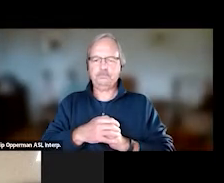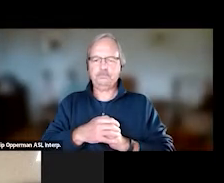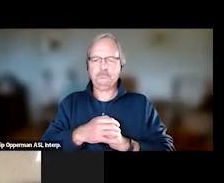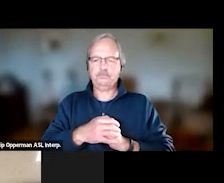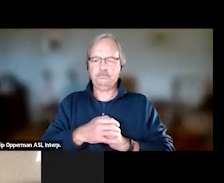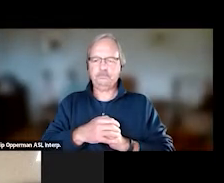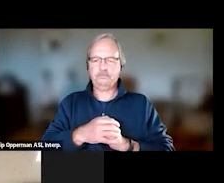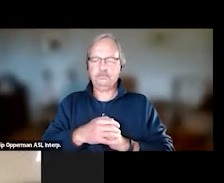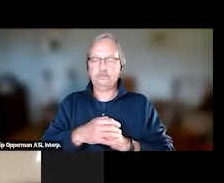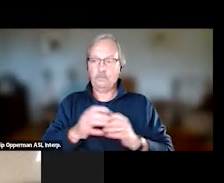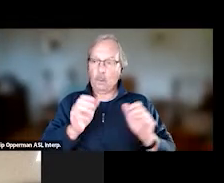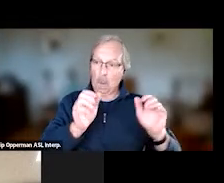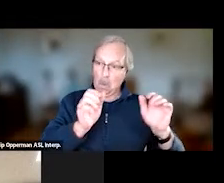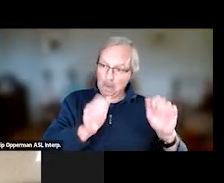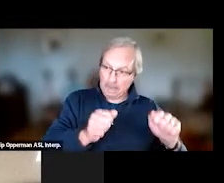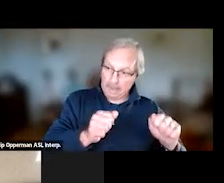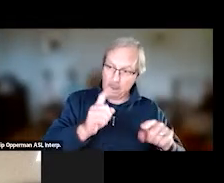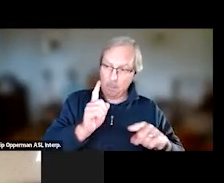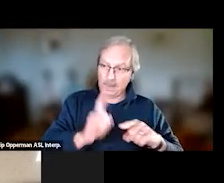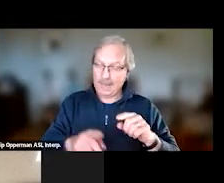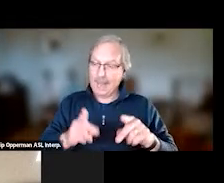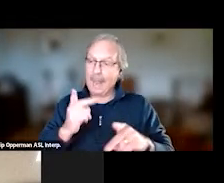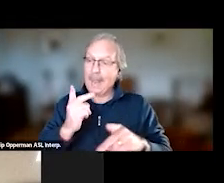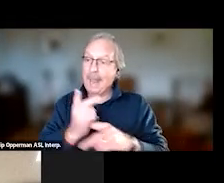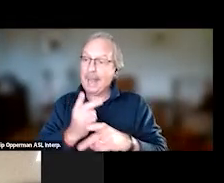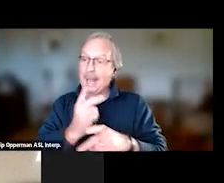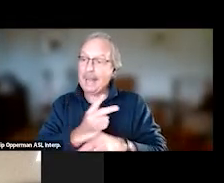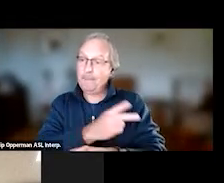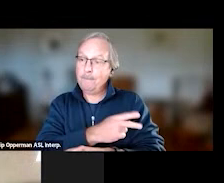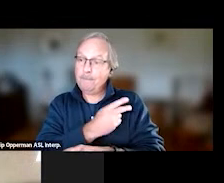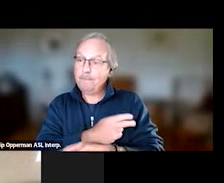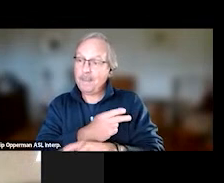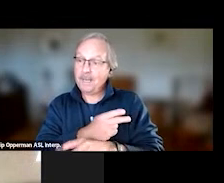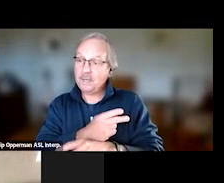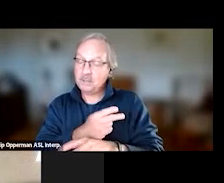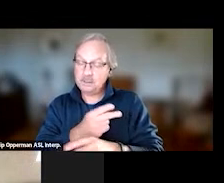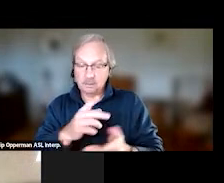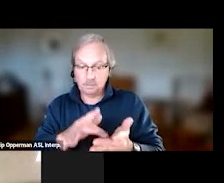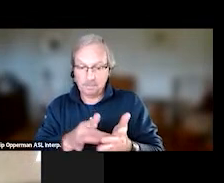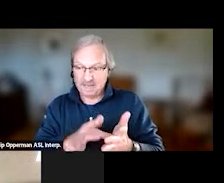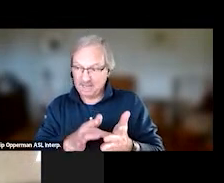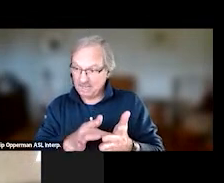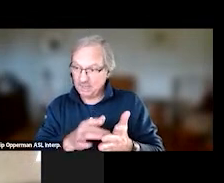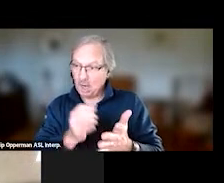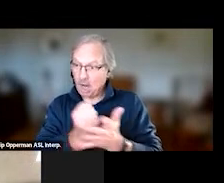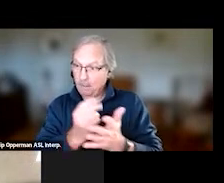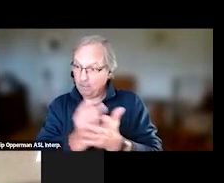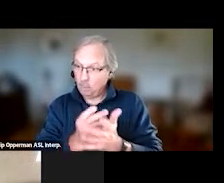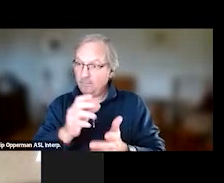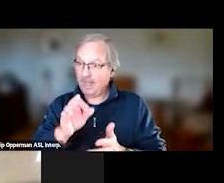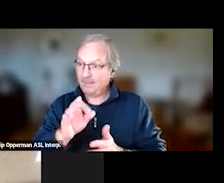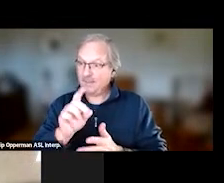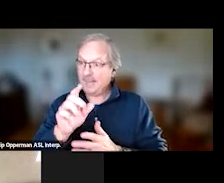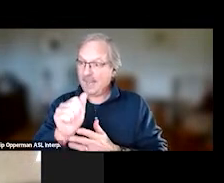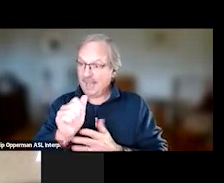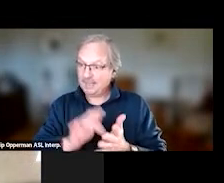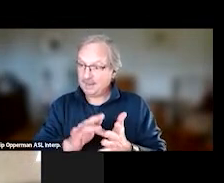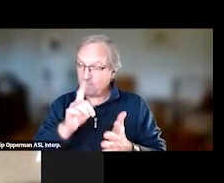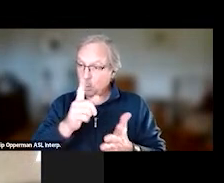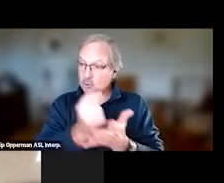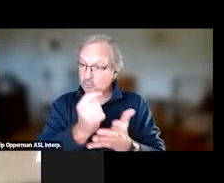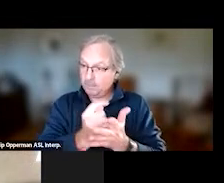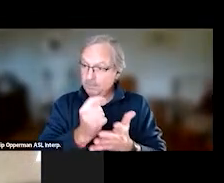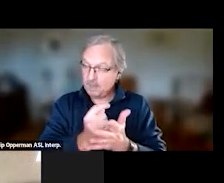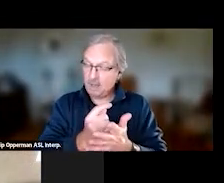whether we can or cannot keep our patients on medication approved, FDA approved for treatment of substance use